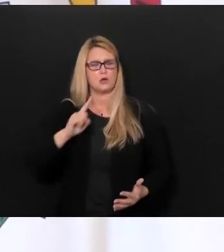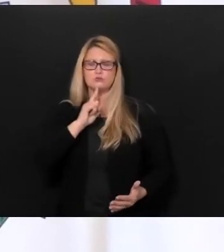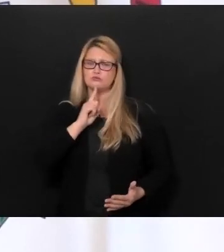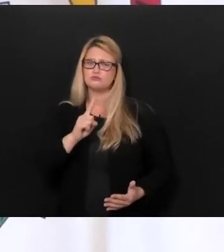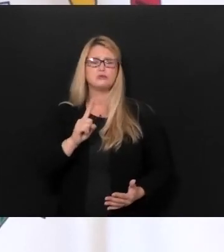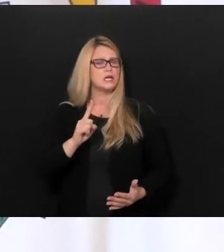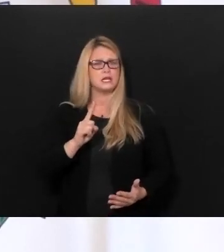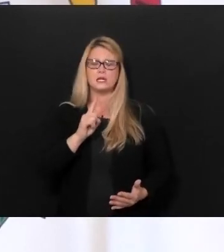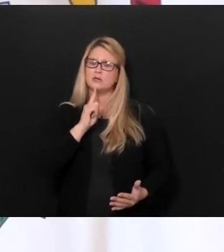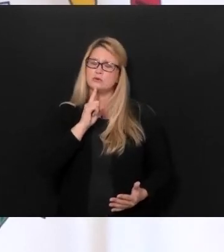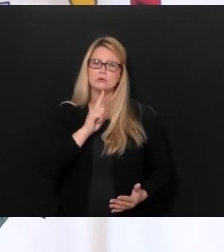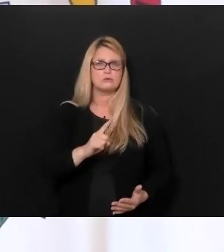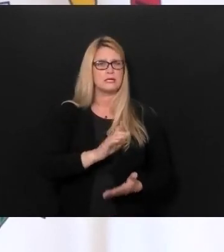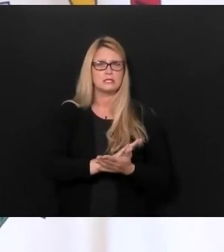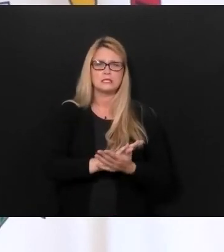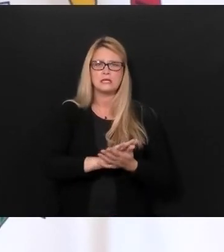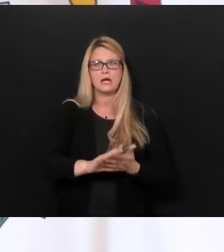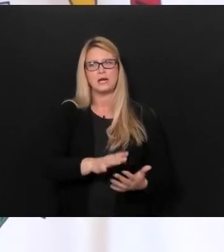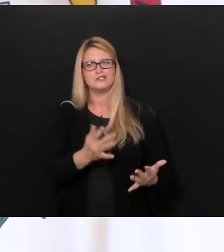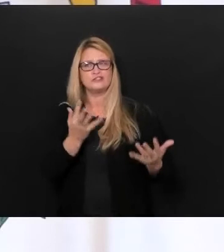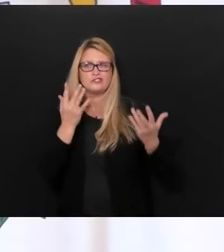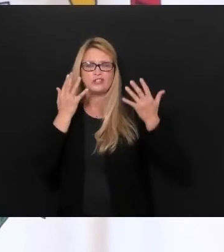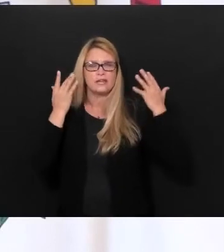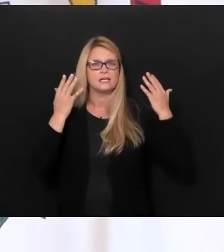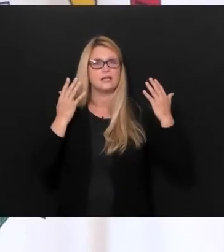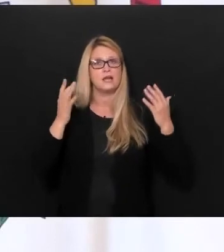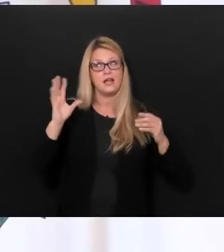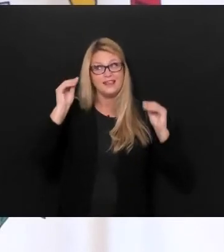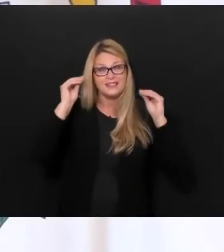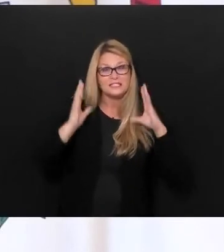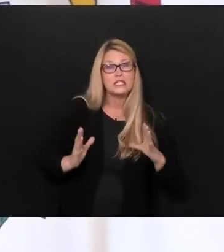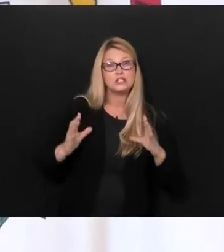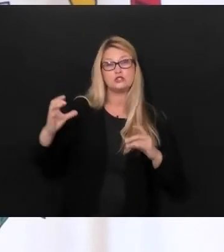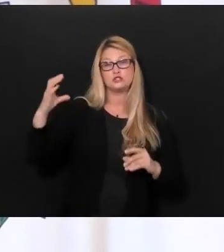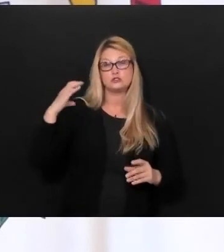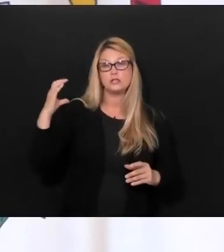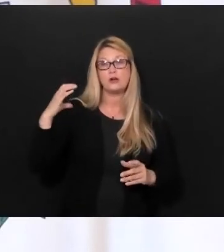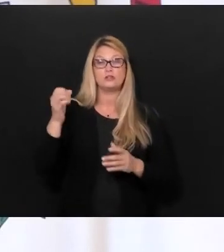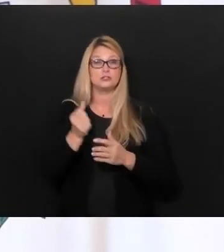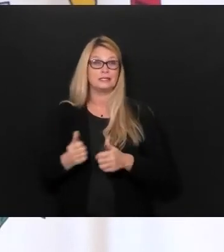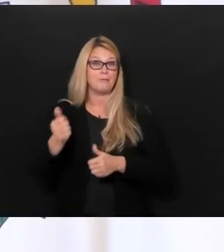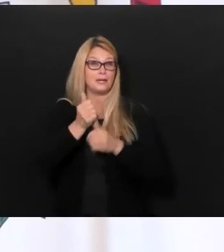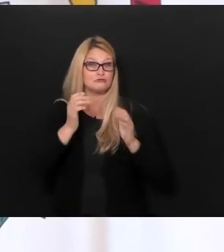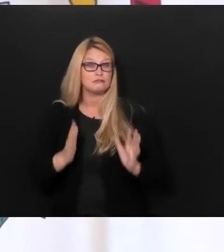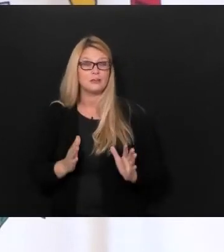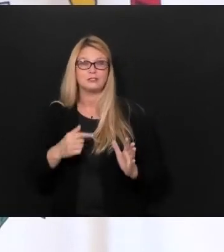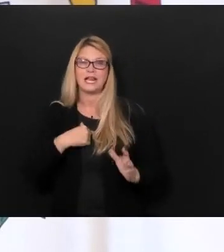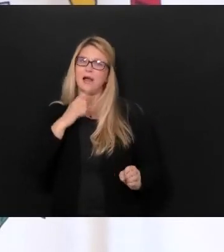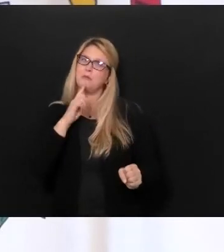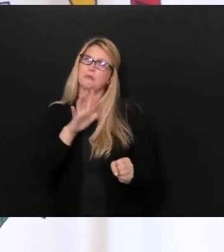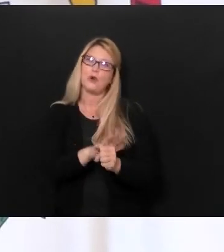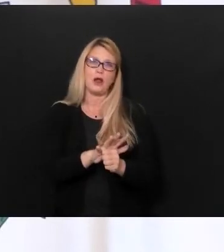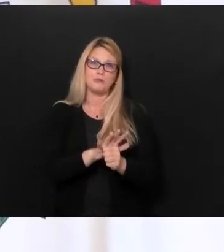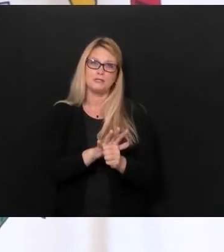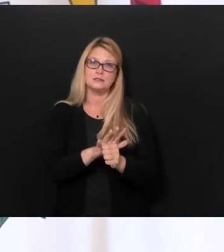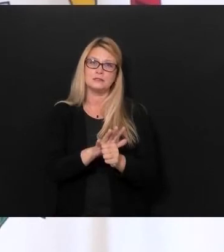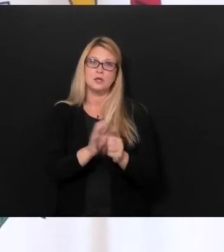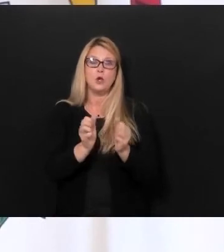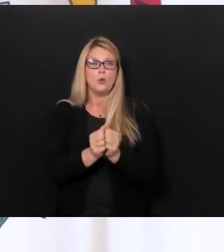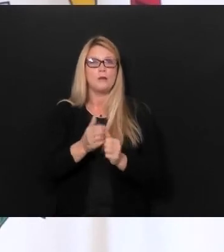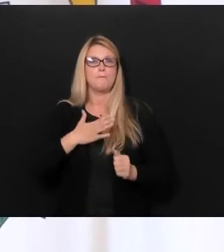state and their parents, their coaches, all the administrators, the teachers, anybody and everybody, I'll promise you with all my